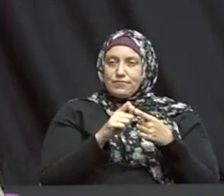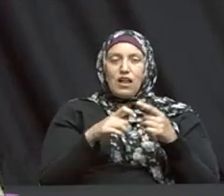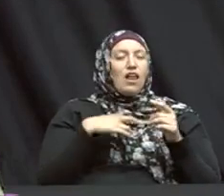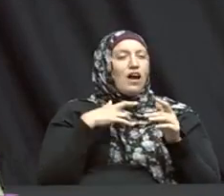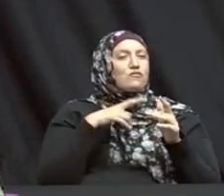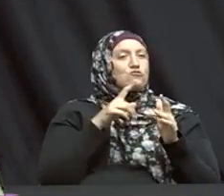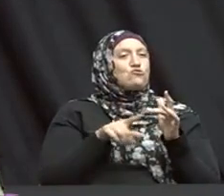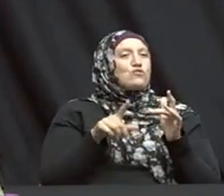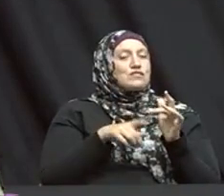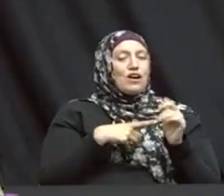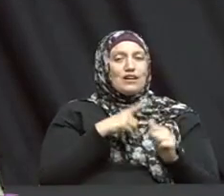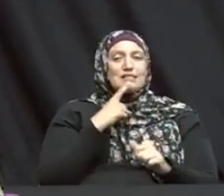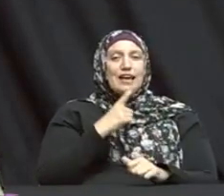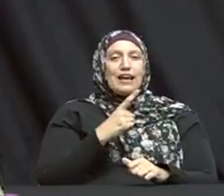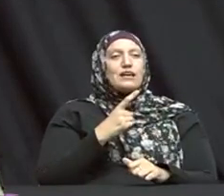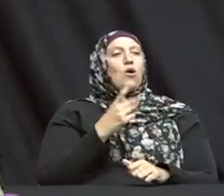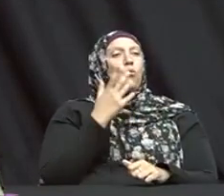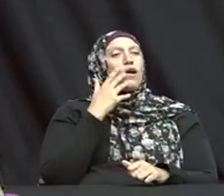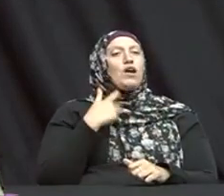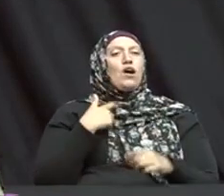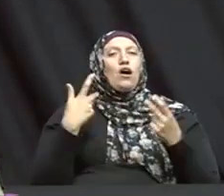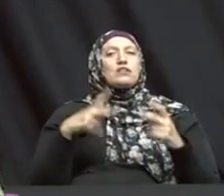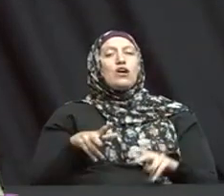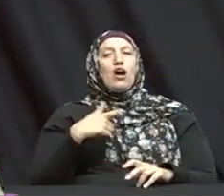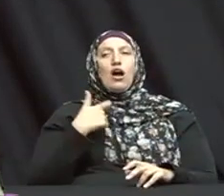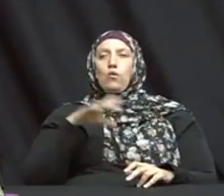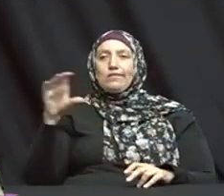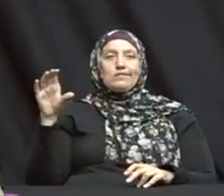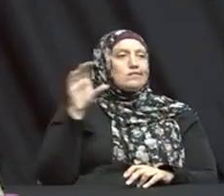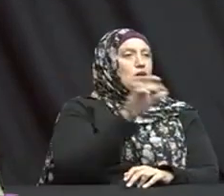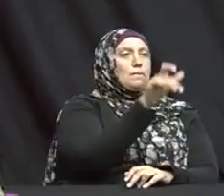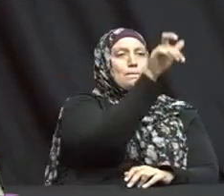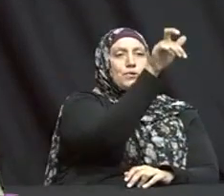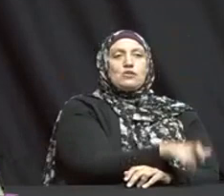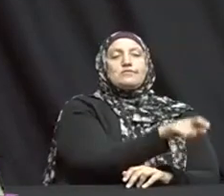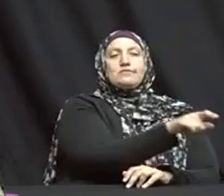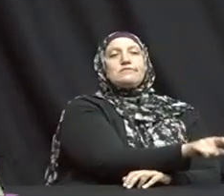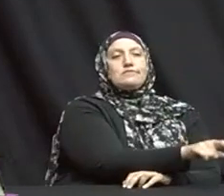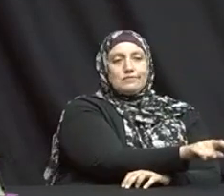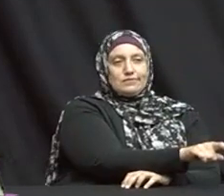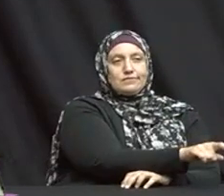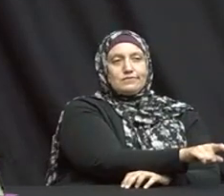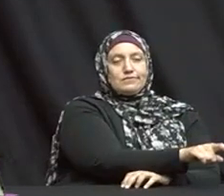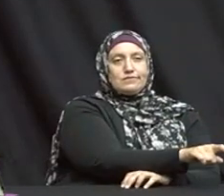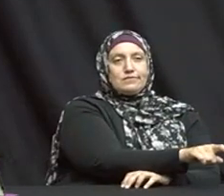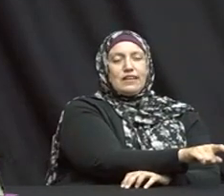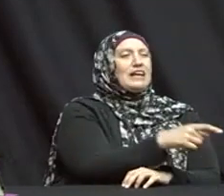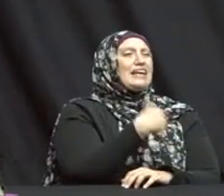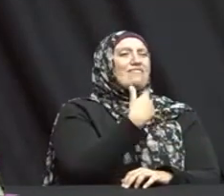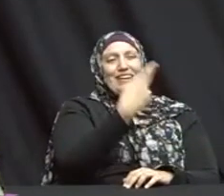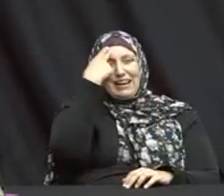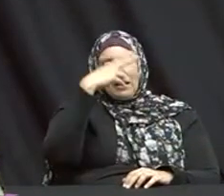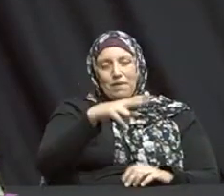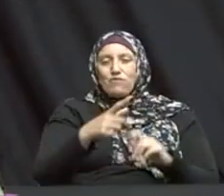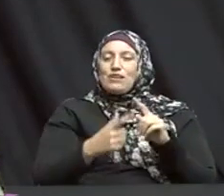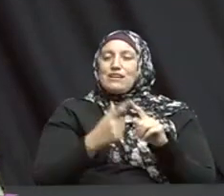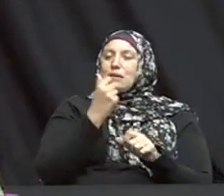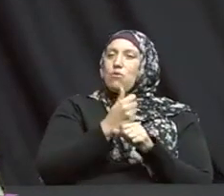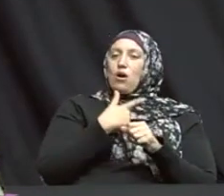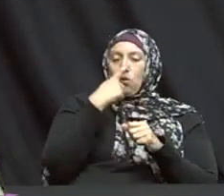beneficiary is when you purchase it. So for example, I could buy a contract, a product, whereby